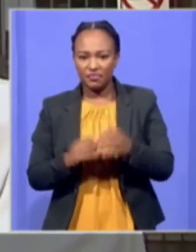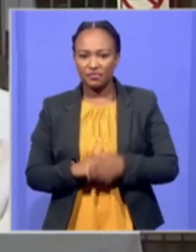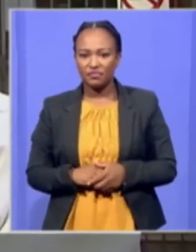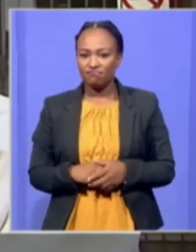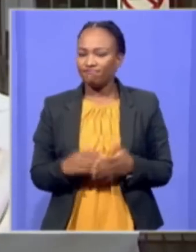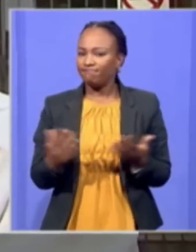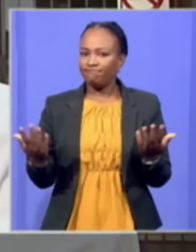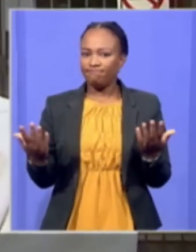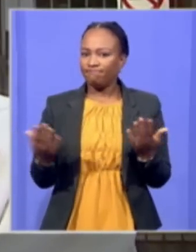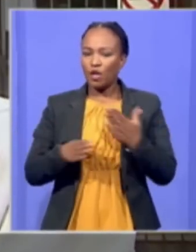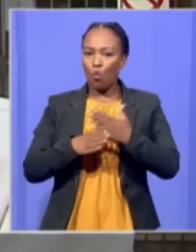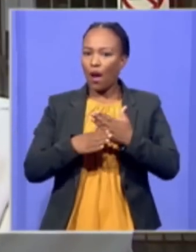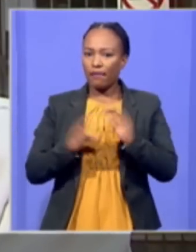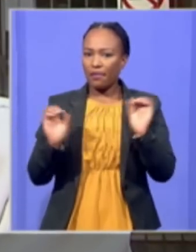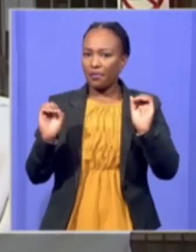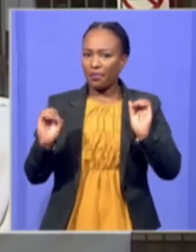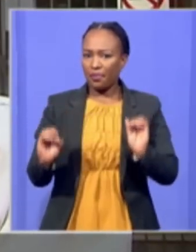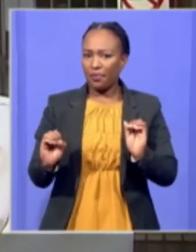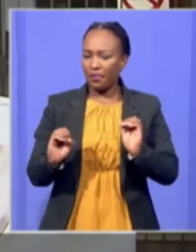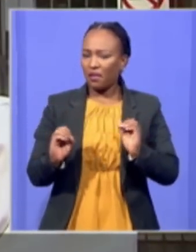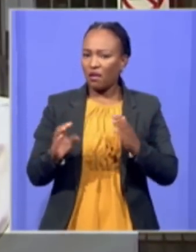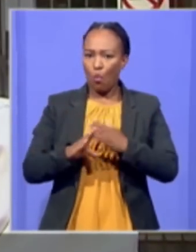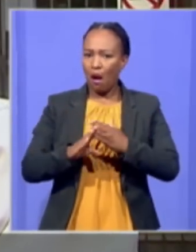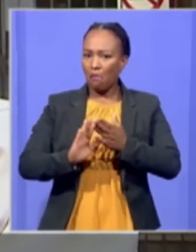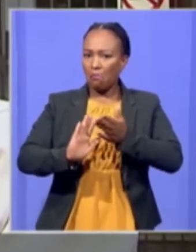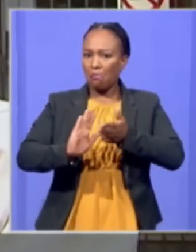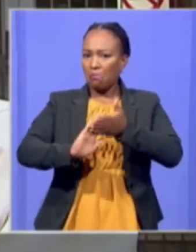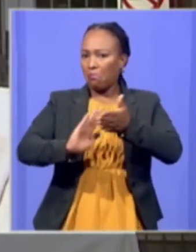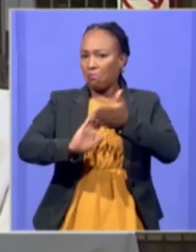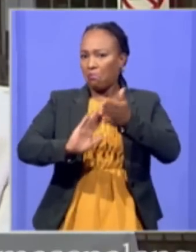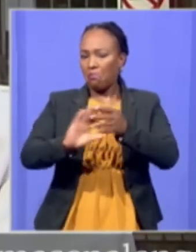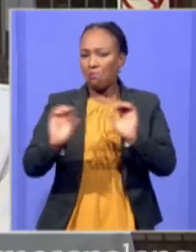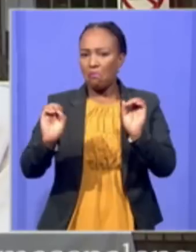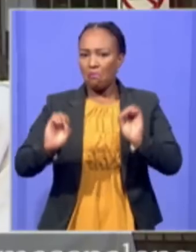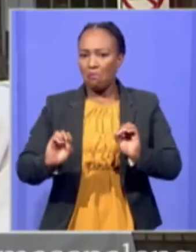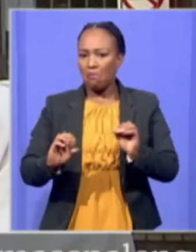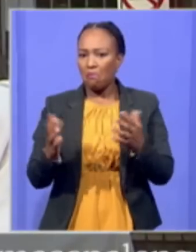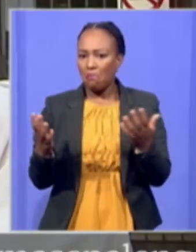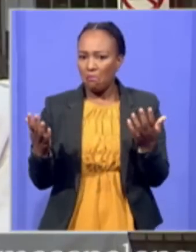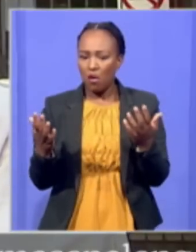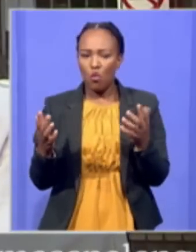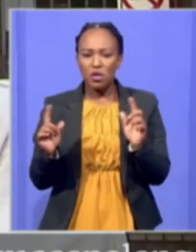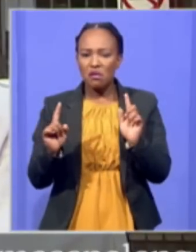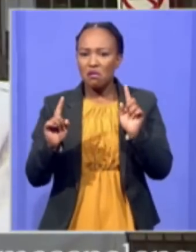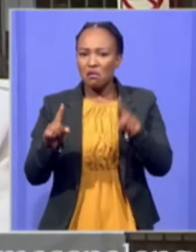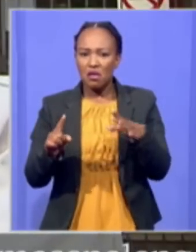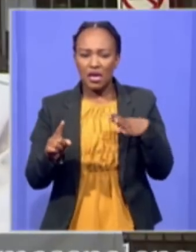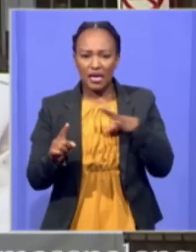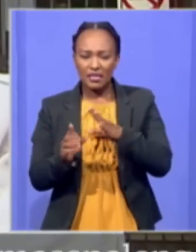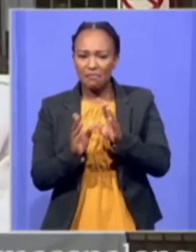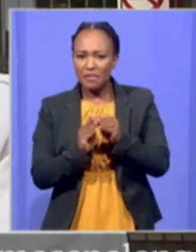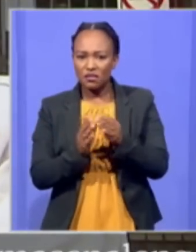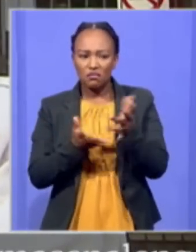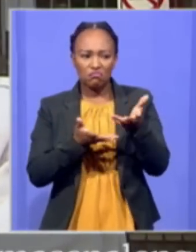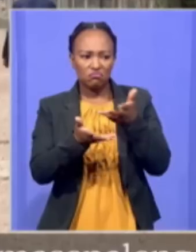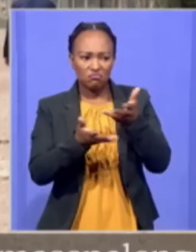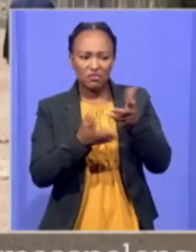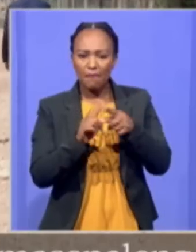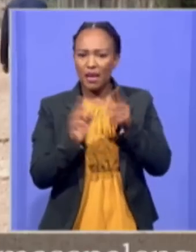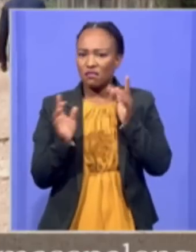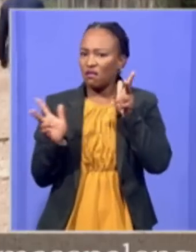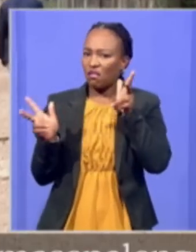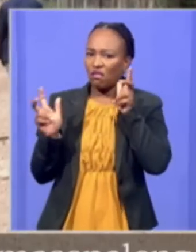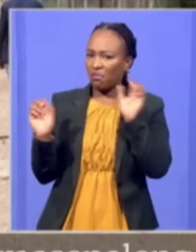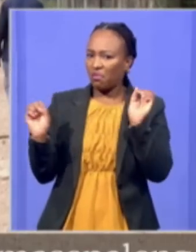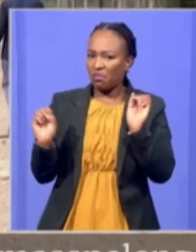is not working, it's not operate. We come in council meeting and we hear nothing from them.